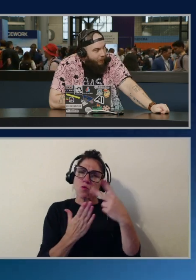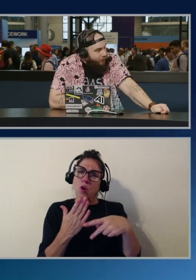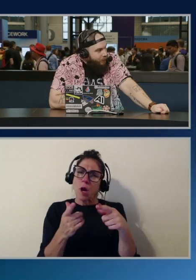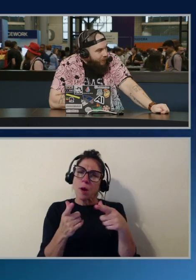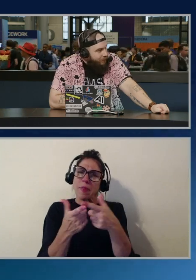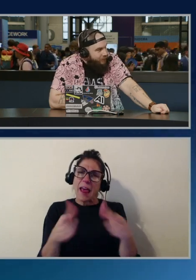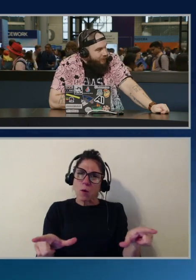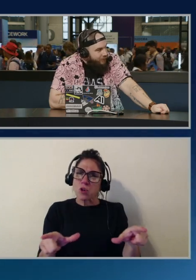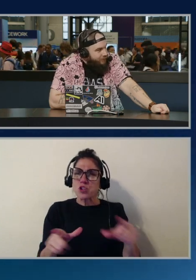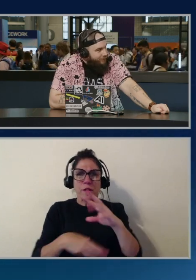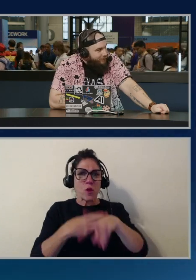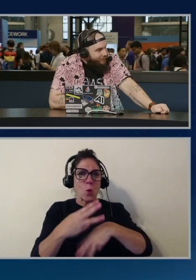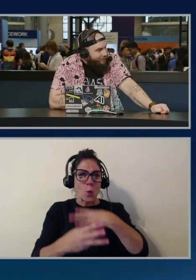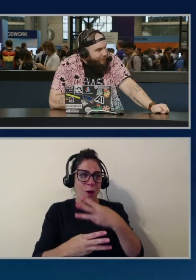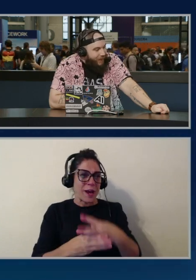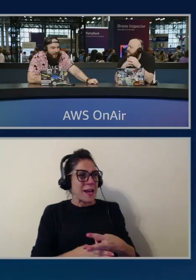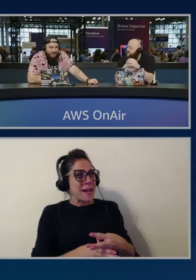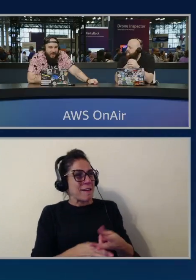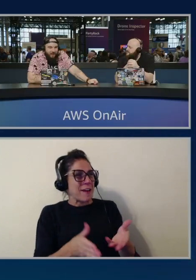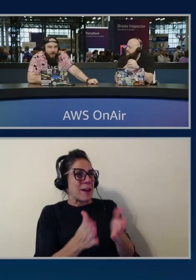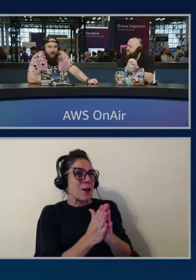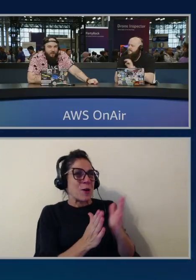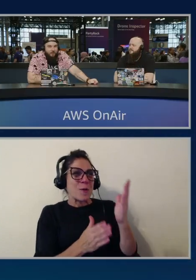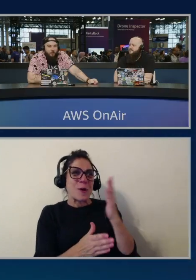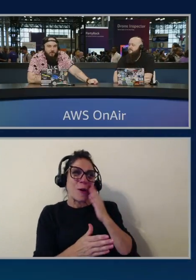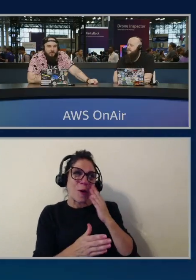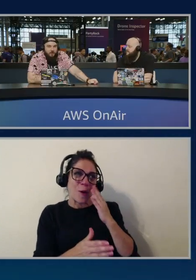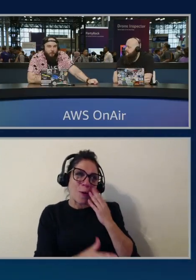Oh, no. Since you ask it, we know what's going to happen. Exactly.